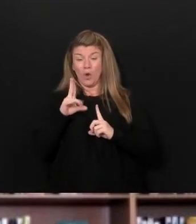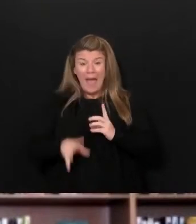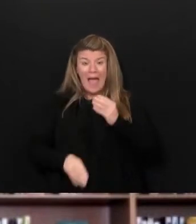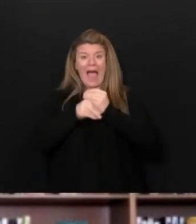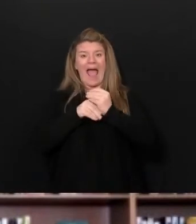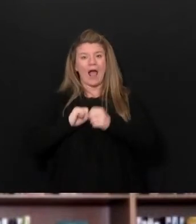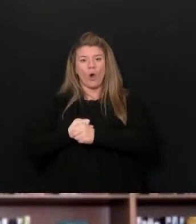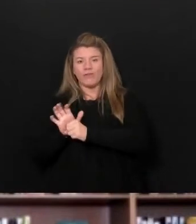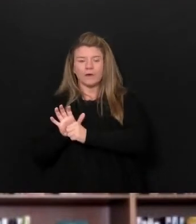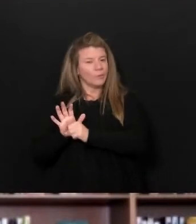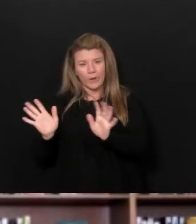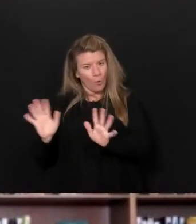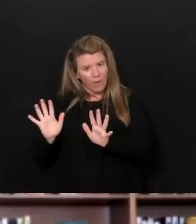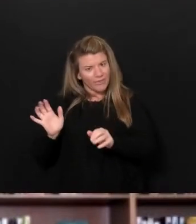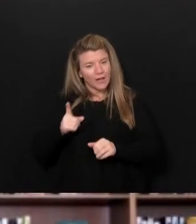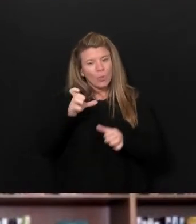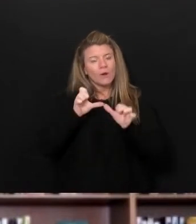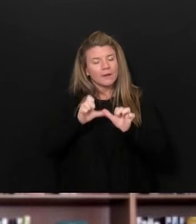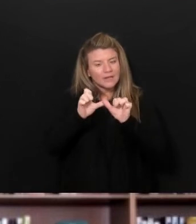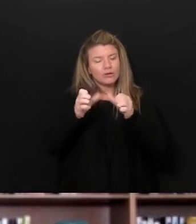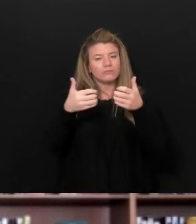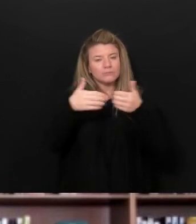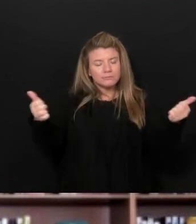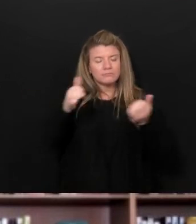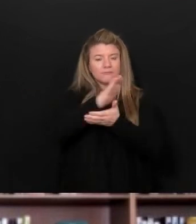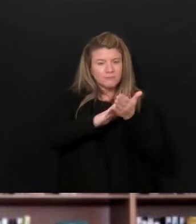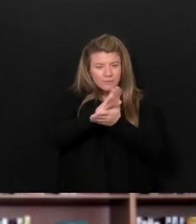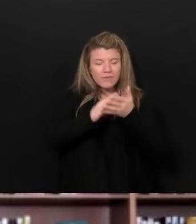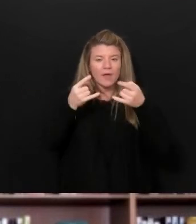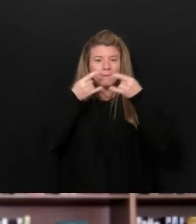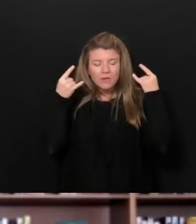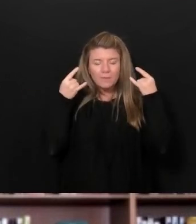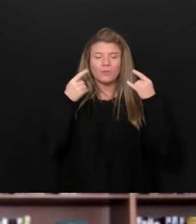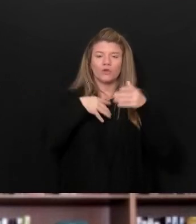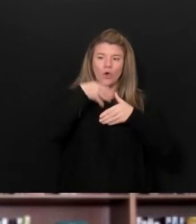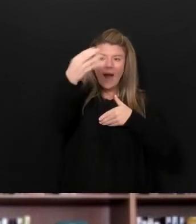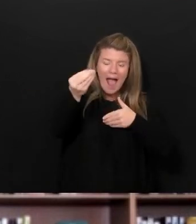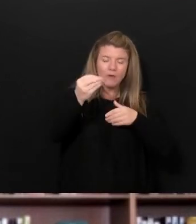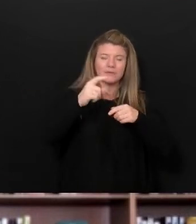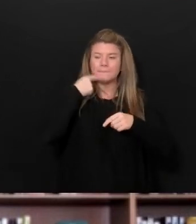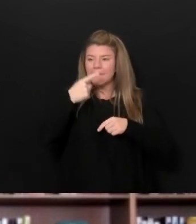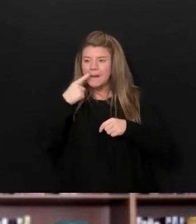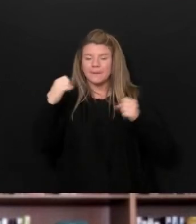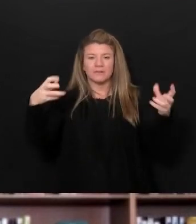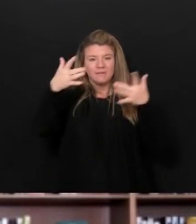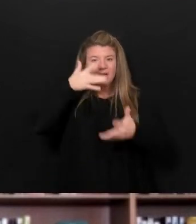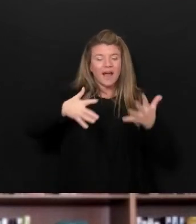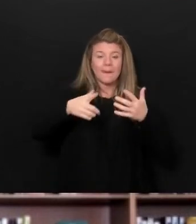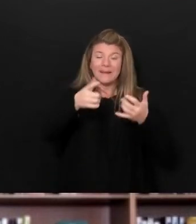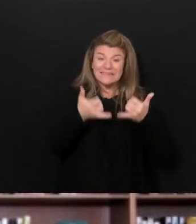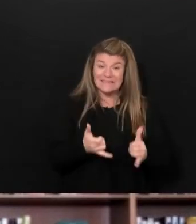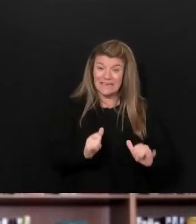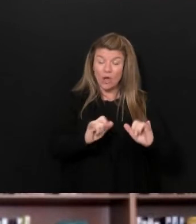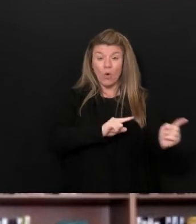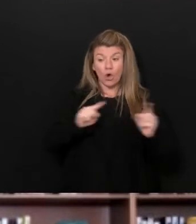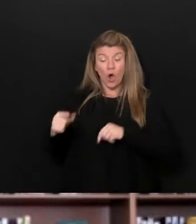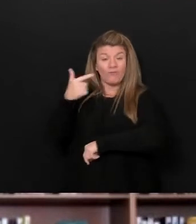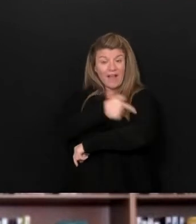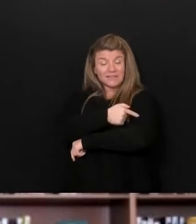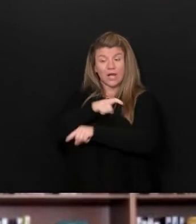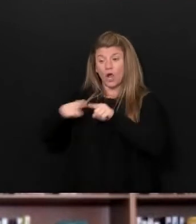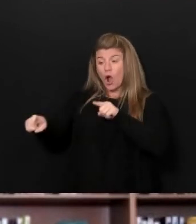your hands, keep socially distanced, and to wear your mask when you do go out in the public. So you can still get your vaccine. You can call your family